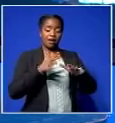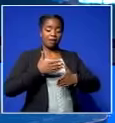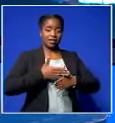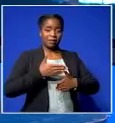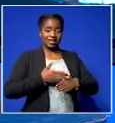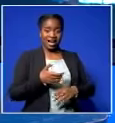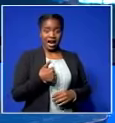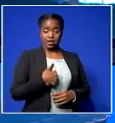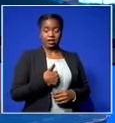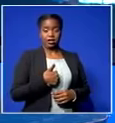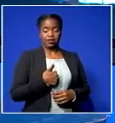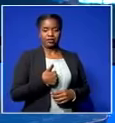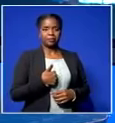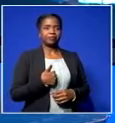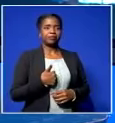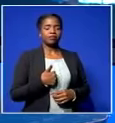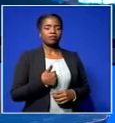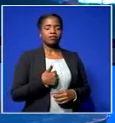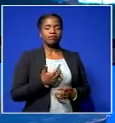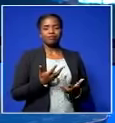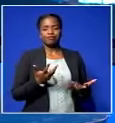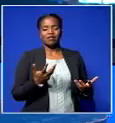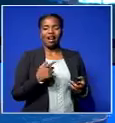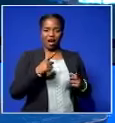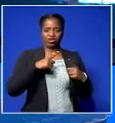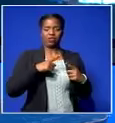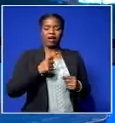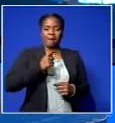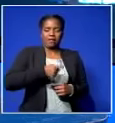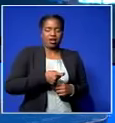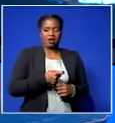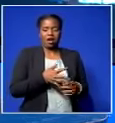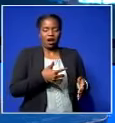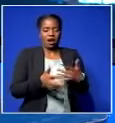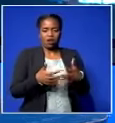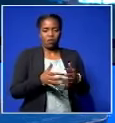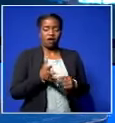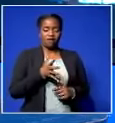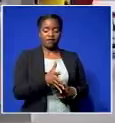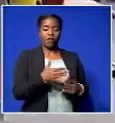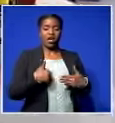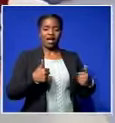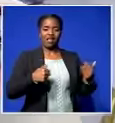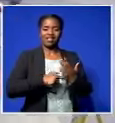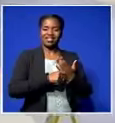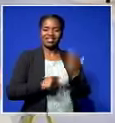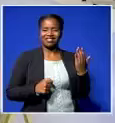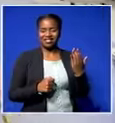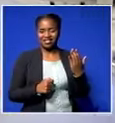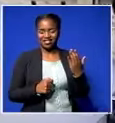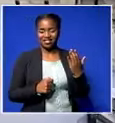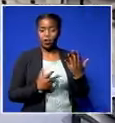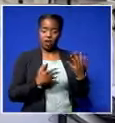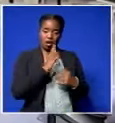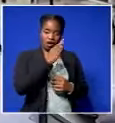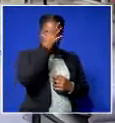an untransparent way are already paying health taxes indirectly to the government when